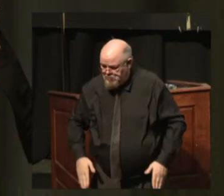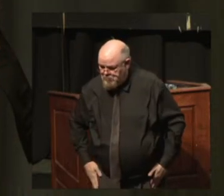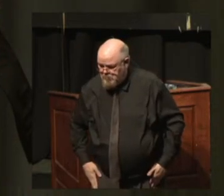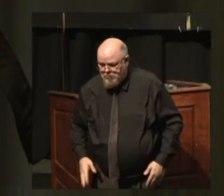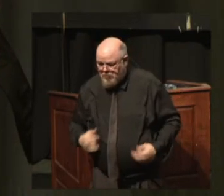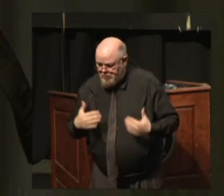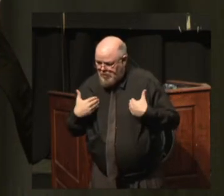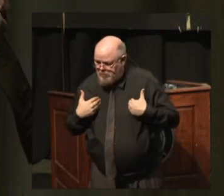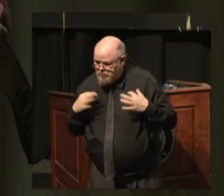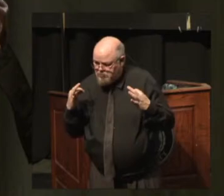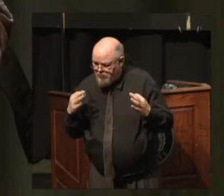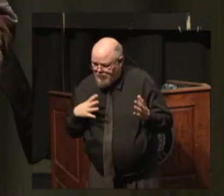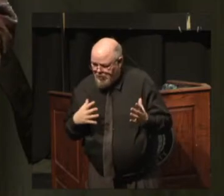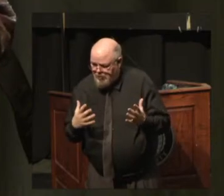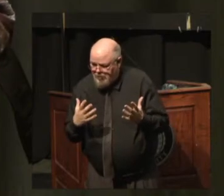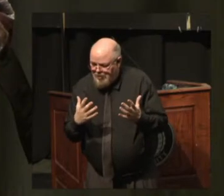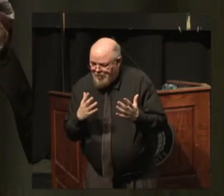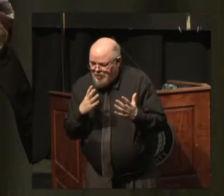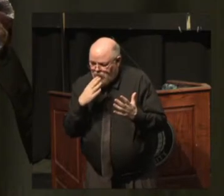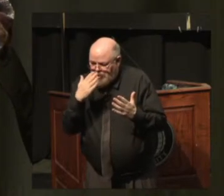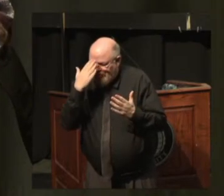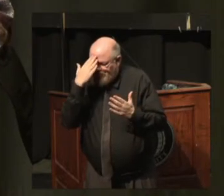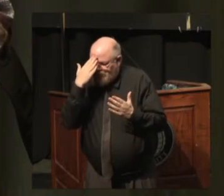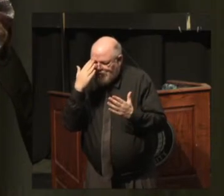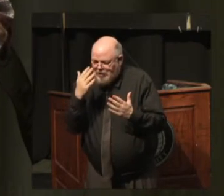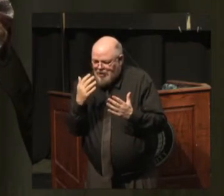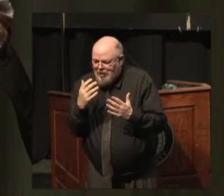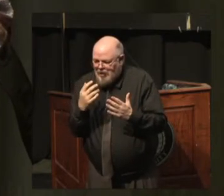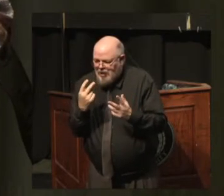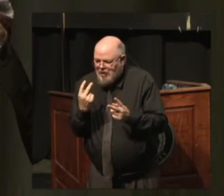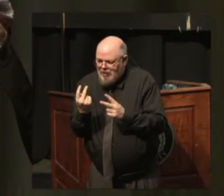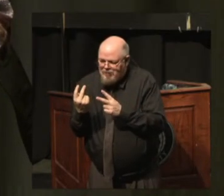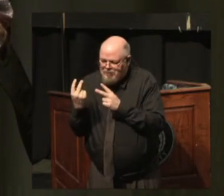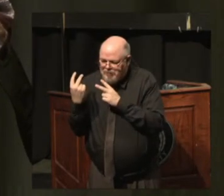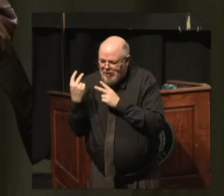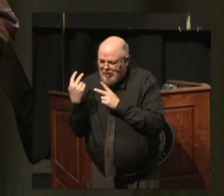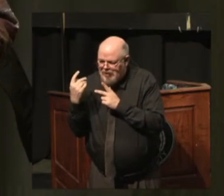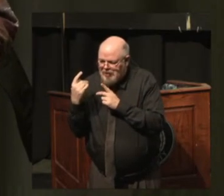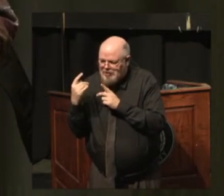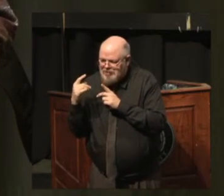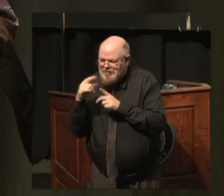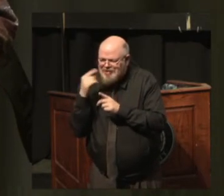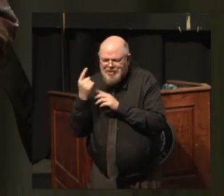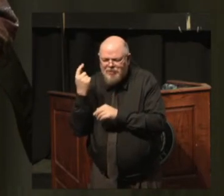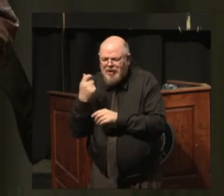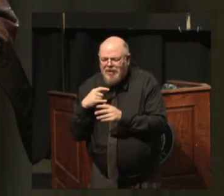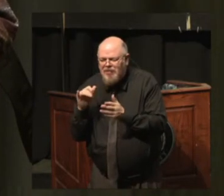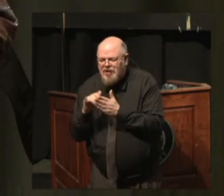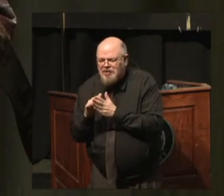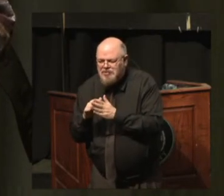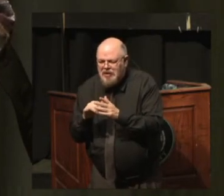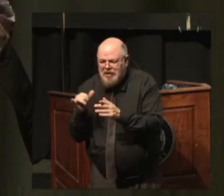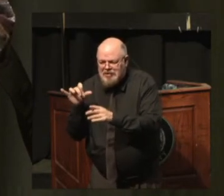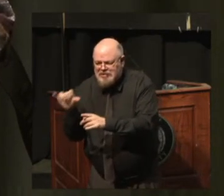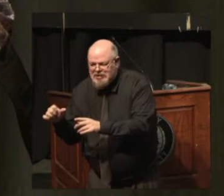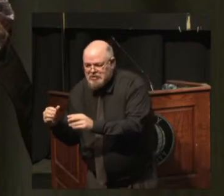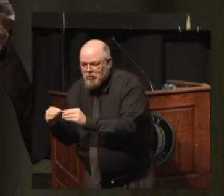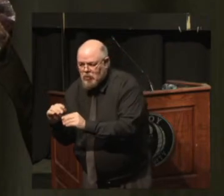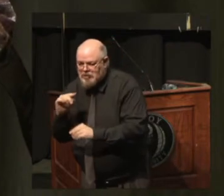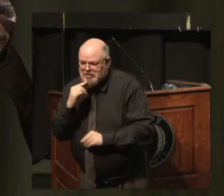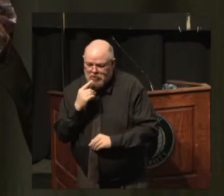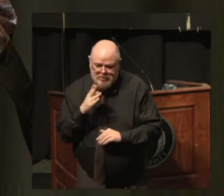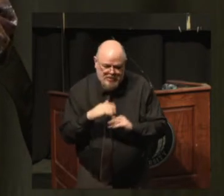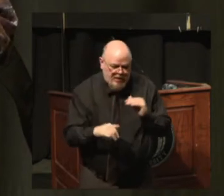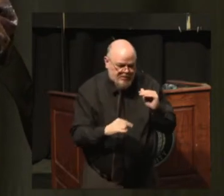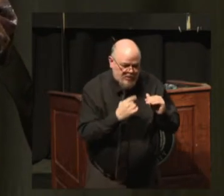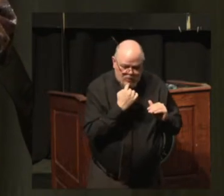lot differently. Not saying one is more significant or less significant than the other, but it'd be a lot different, right? I might be able to use the